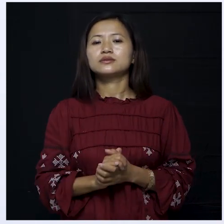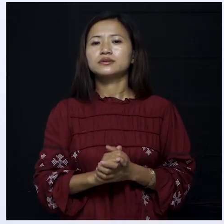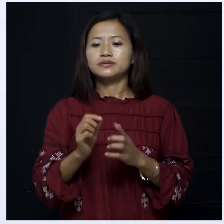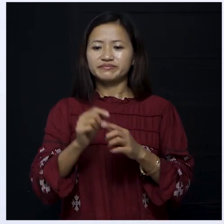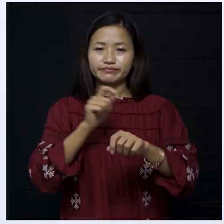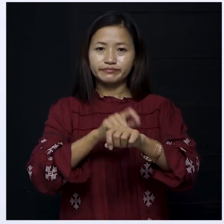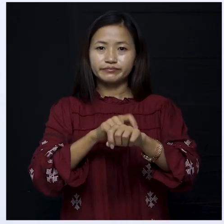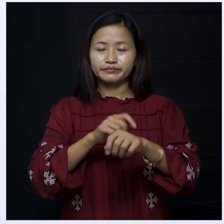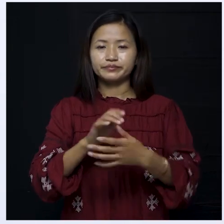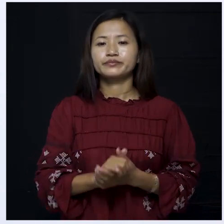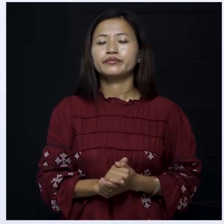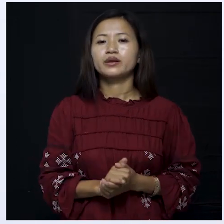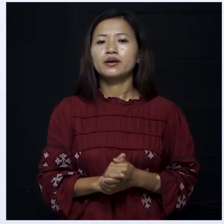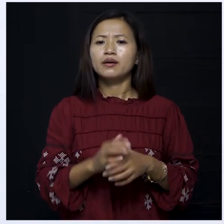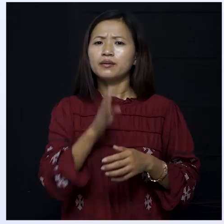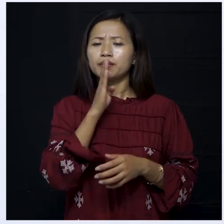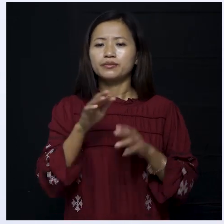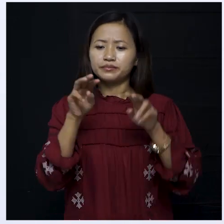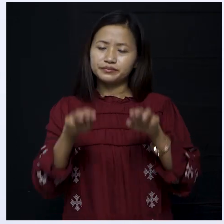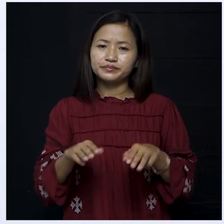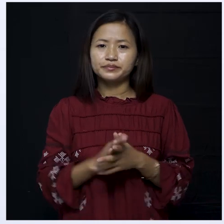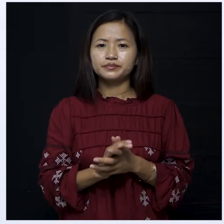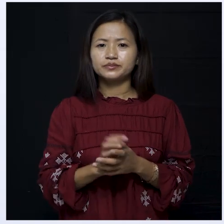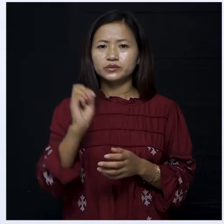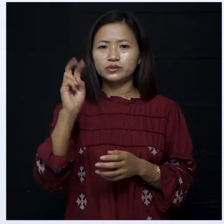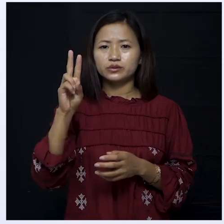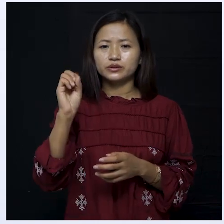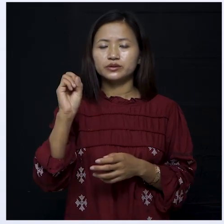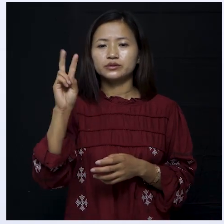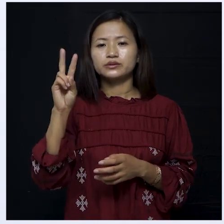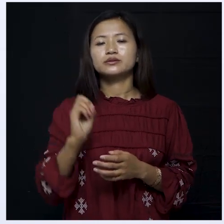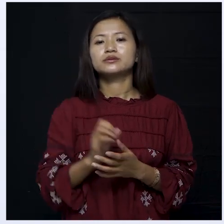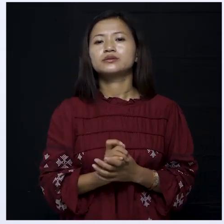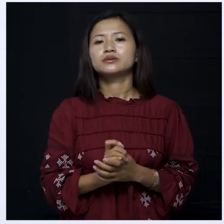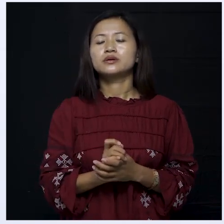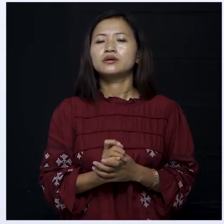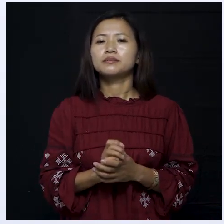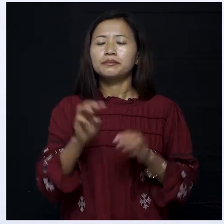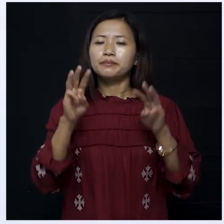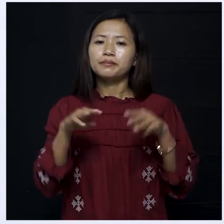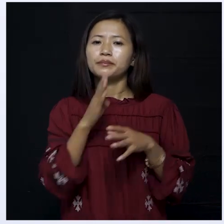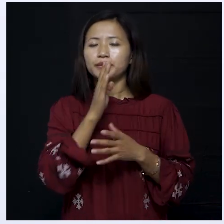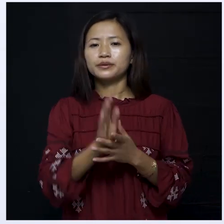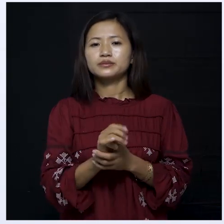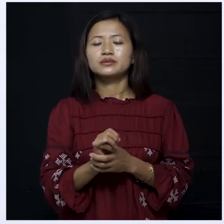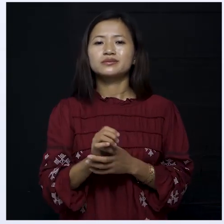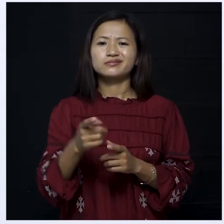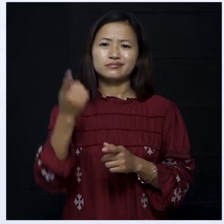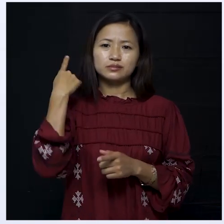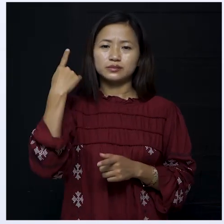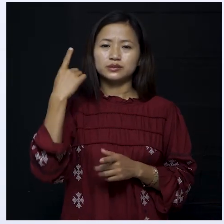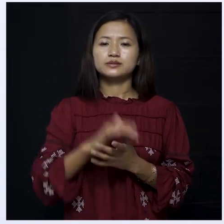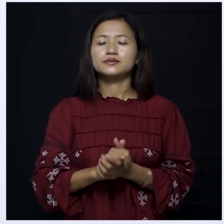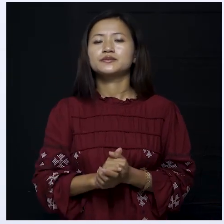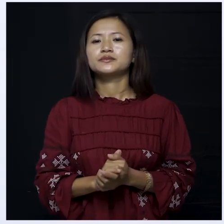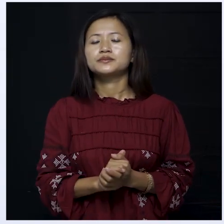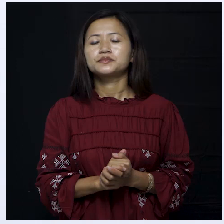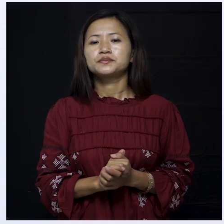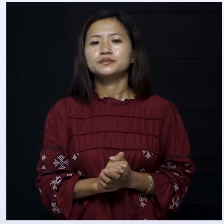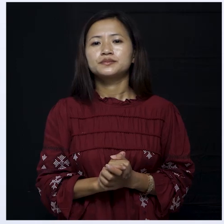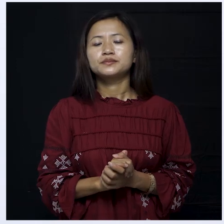period of time. It may be 2020, it may be yesterday,